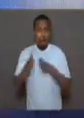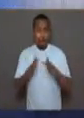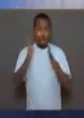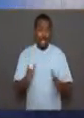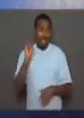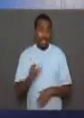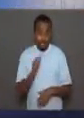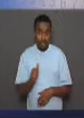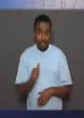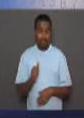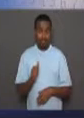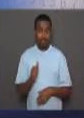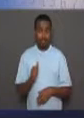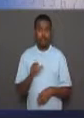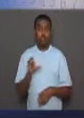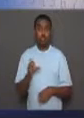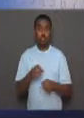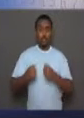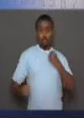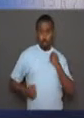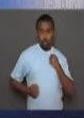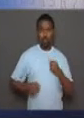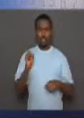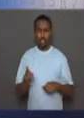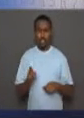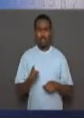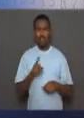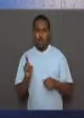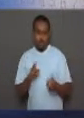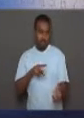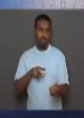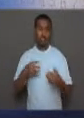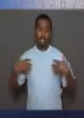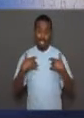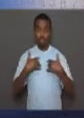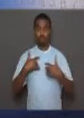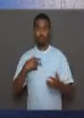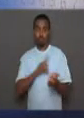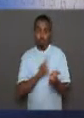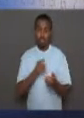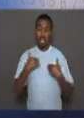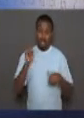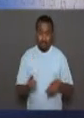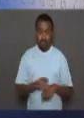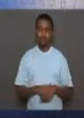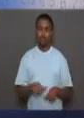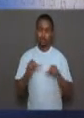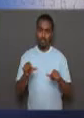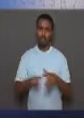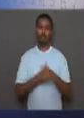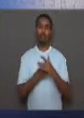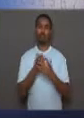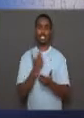botanists? Should it have soldiers or veterinarians? Go ahead and begin